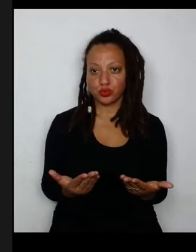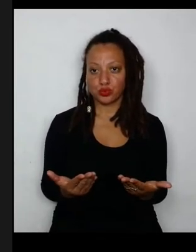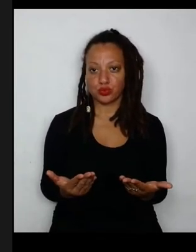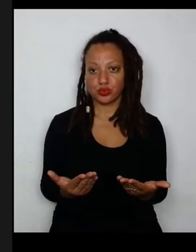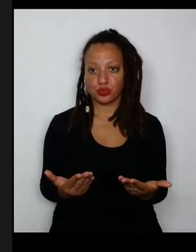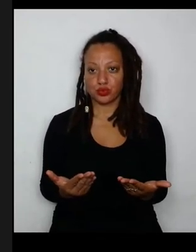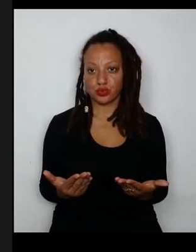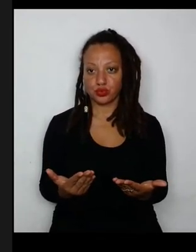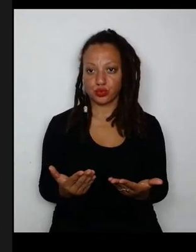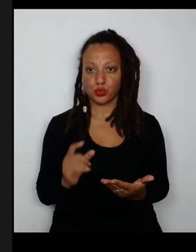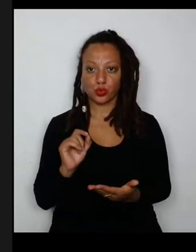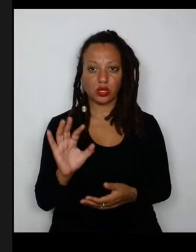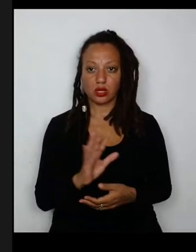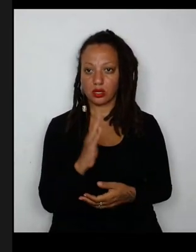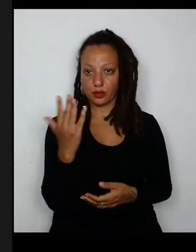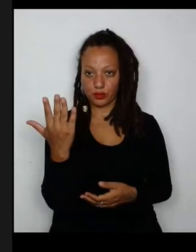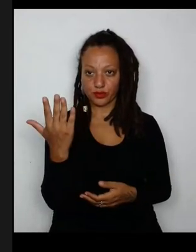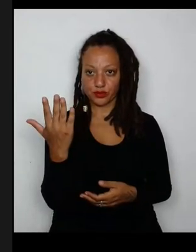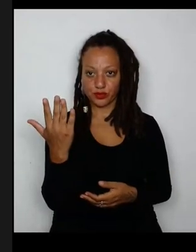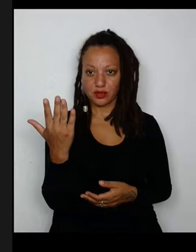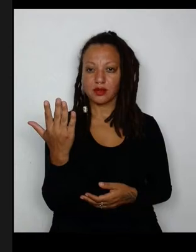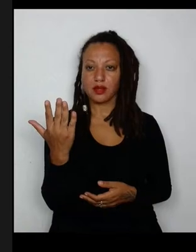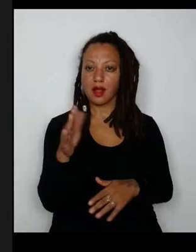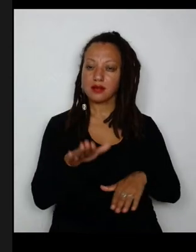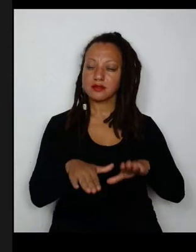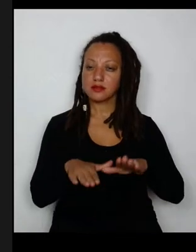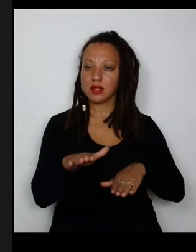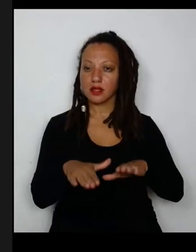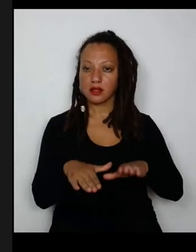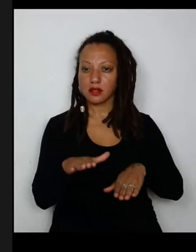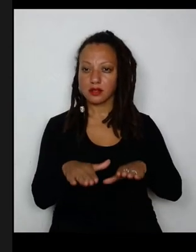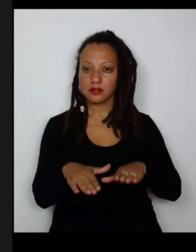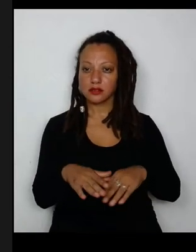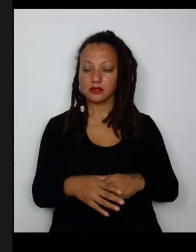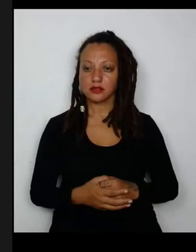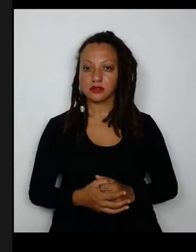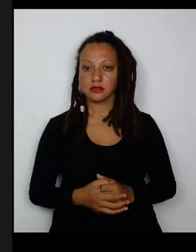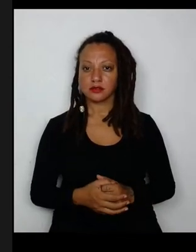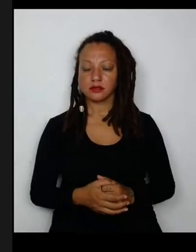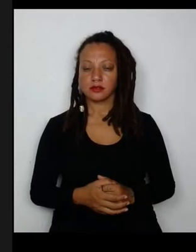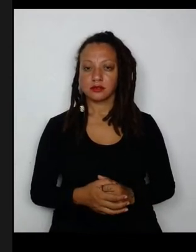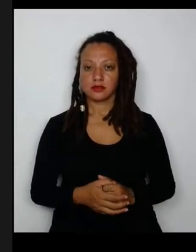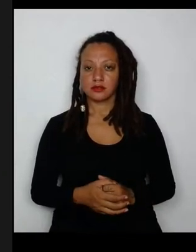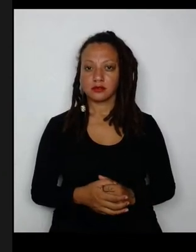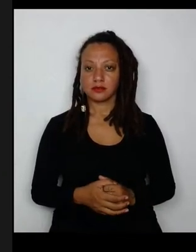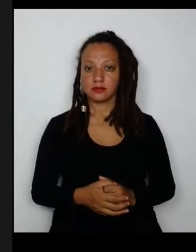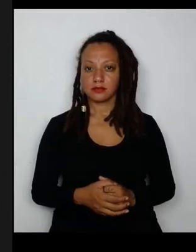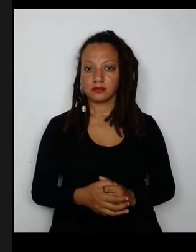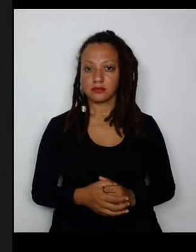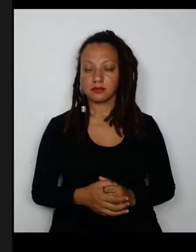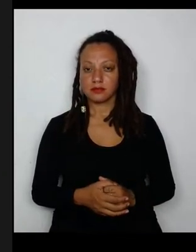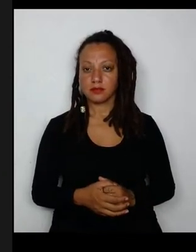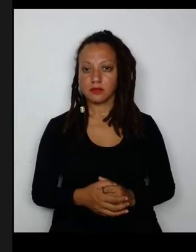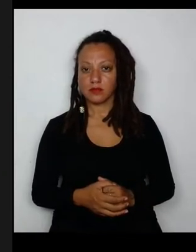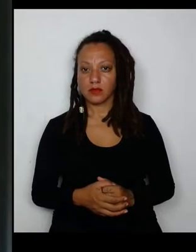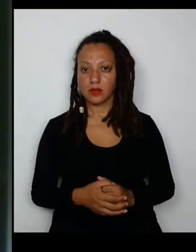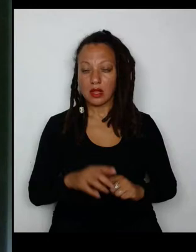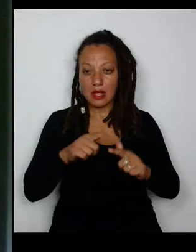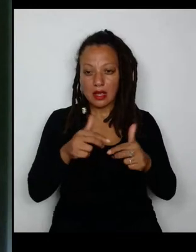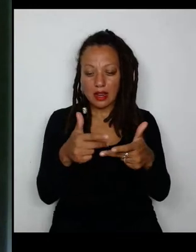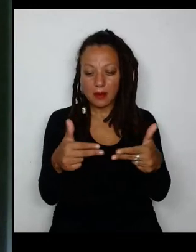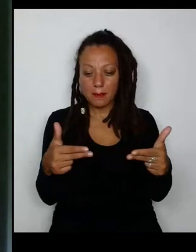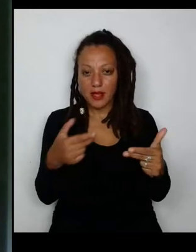these long lasting tropes either from gorgana from the critics and we're getting more and more nuanced in our